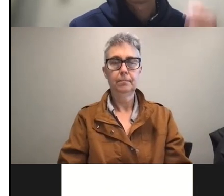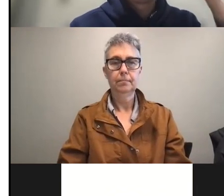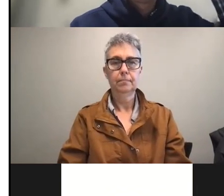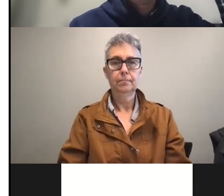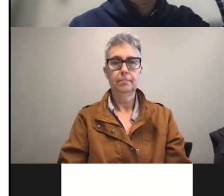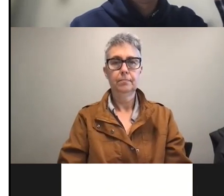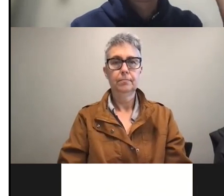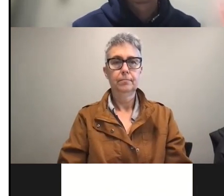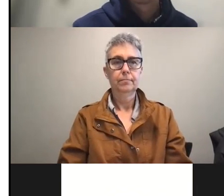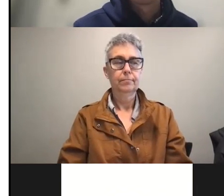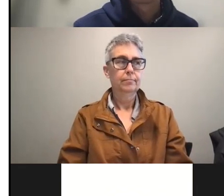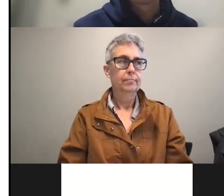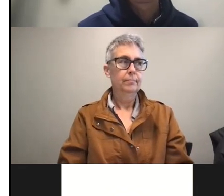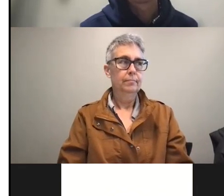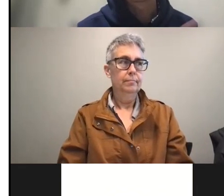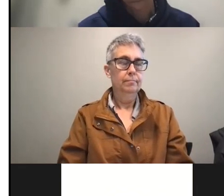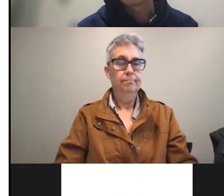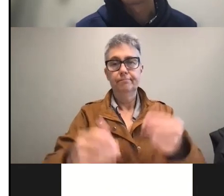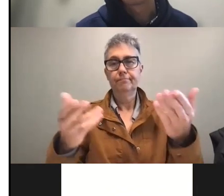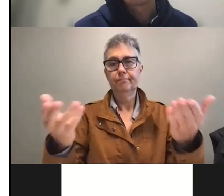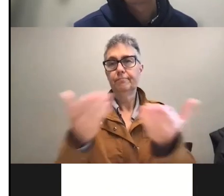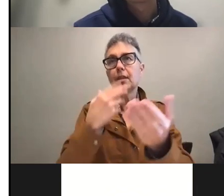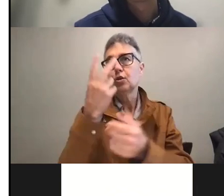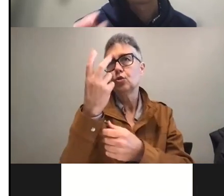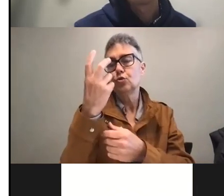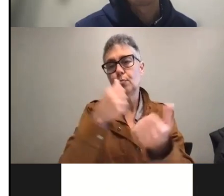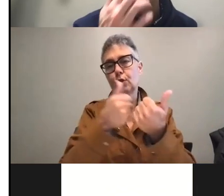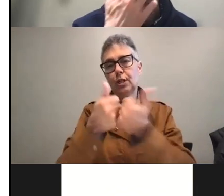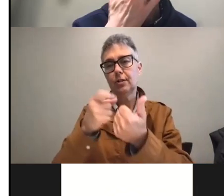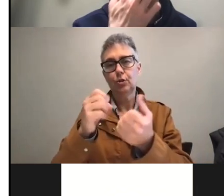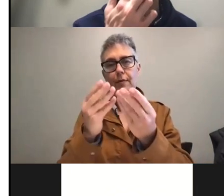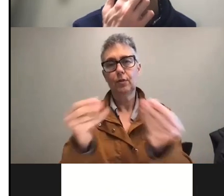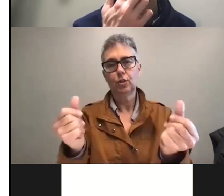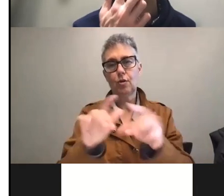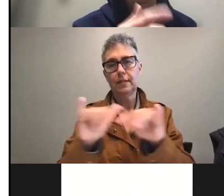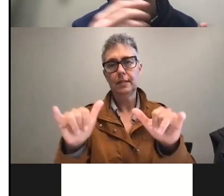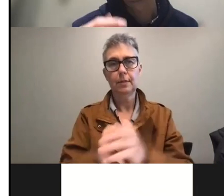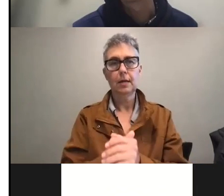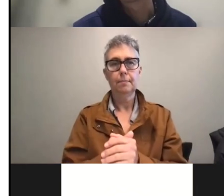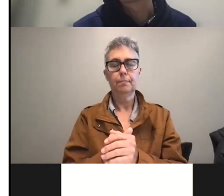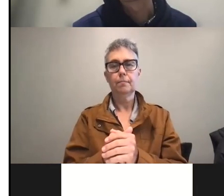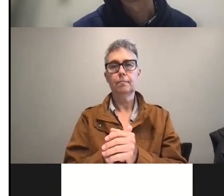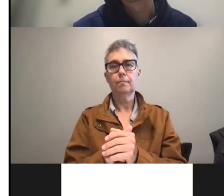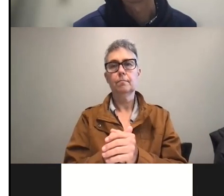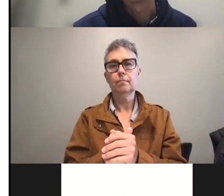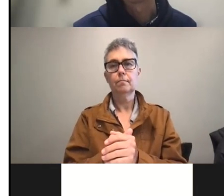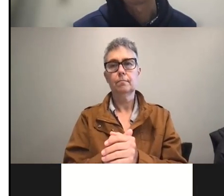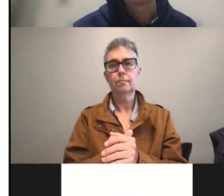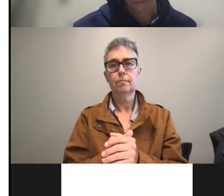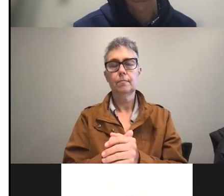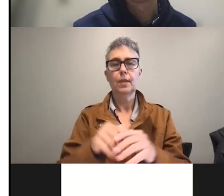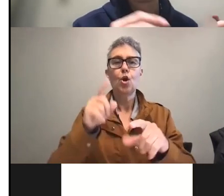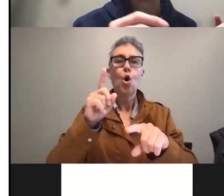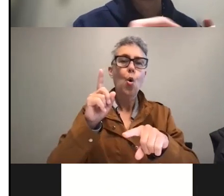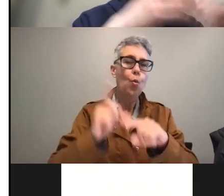Here, there are two additional challenges that we need to solve. We can, unfortunately, we cannot just